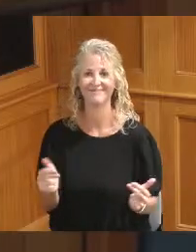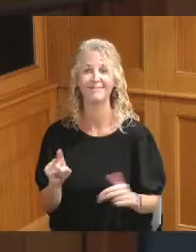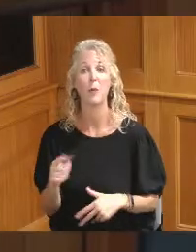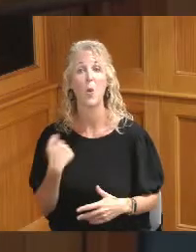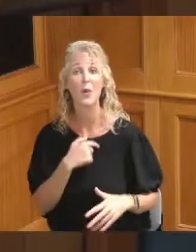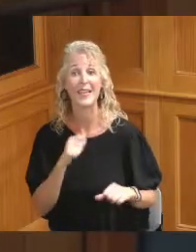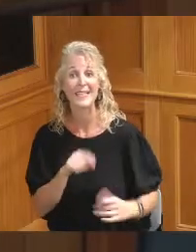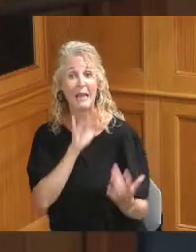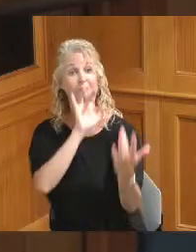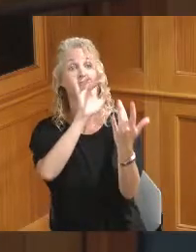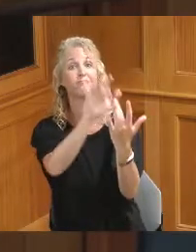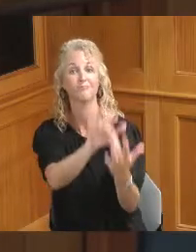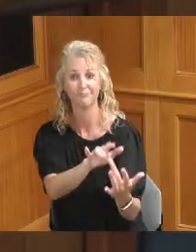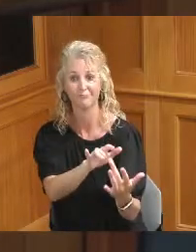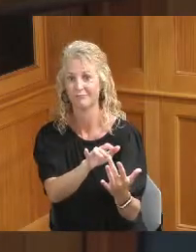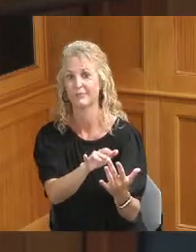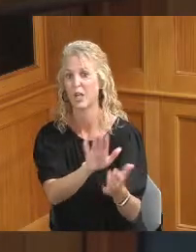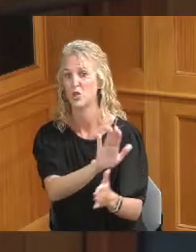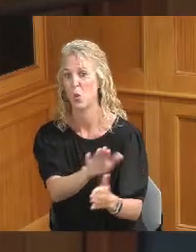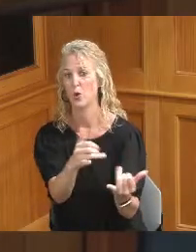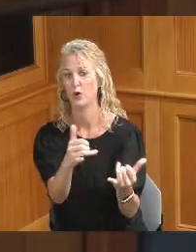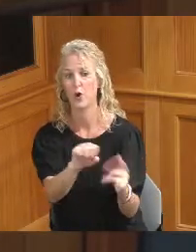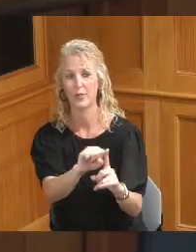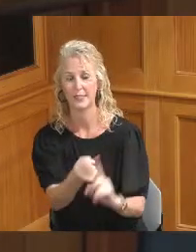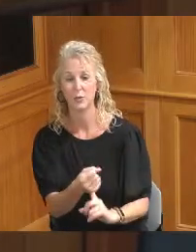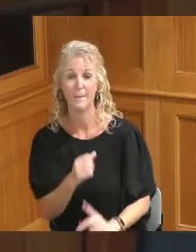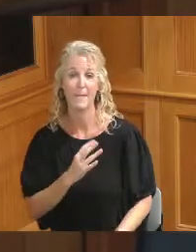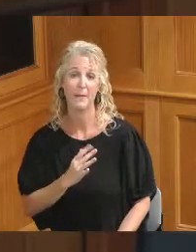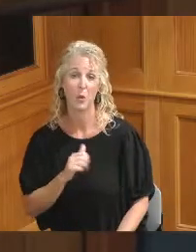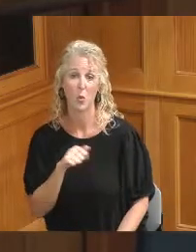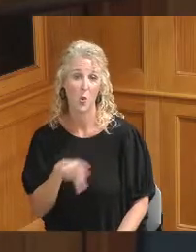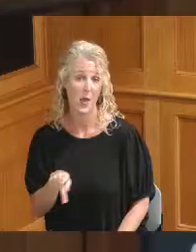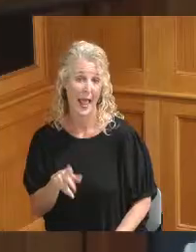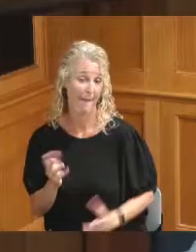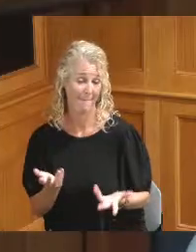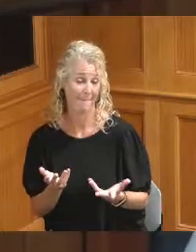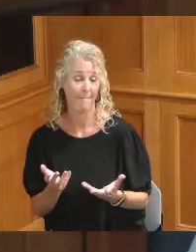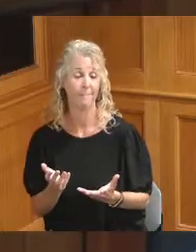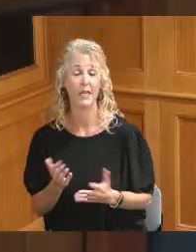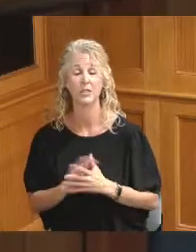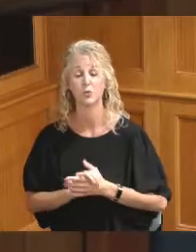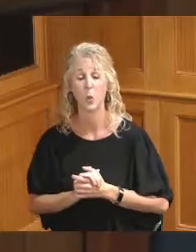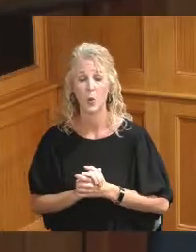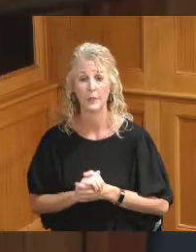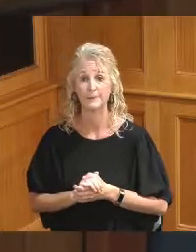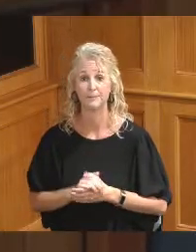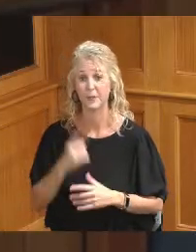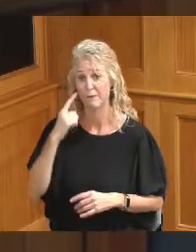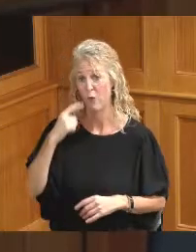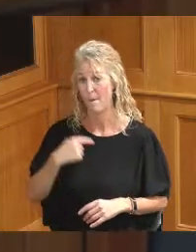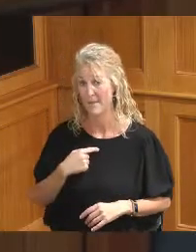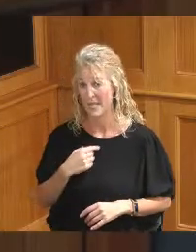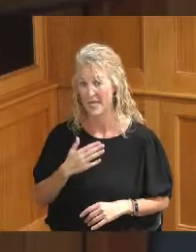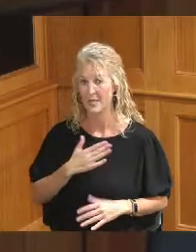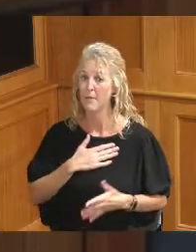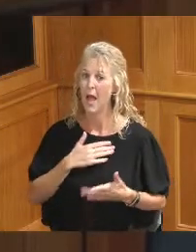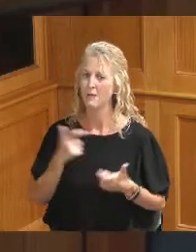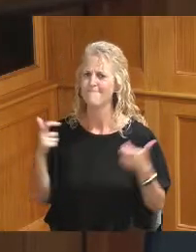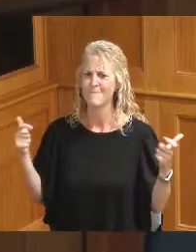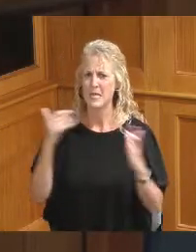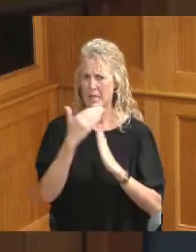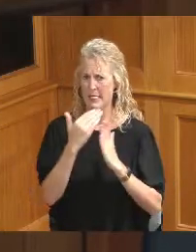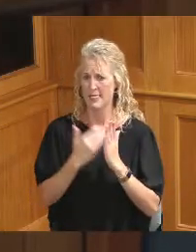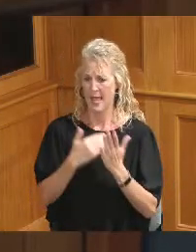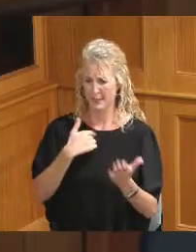that we can reach you where you are with an app, a cool app. So I would like to, for me, my takeaway is, how do